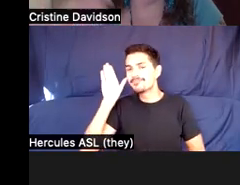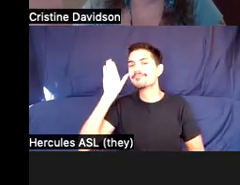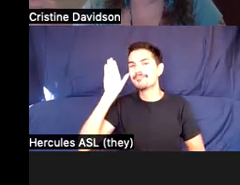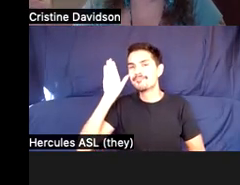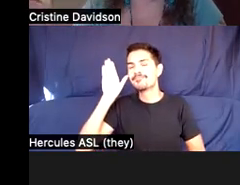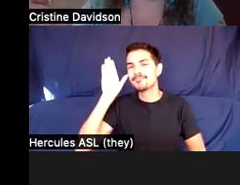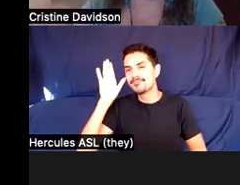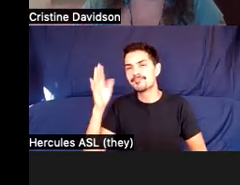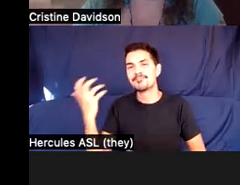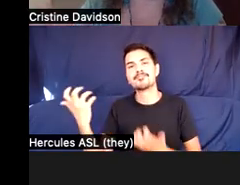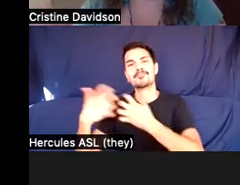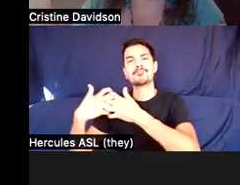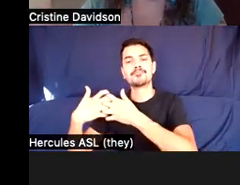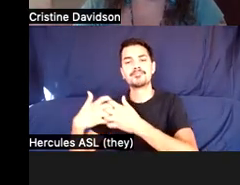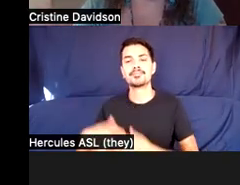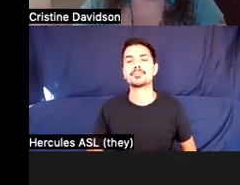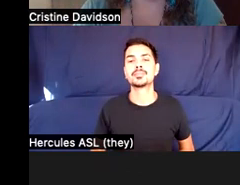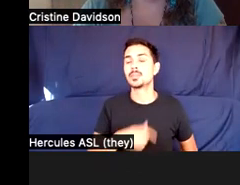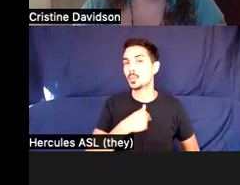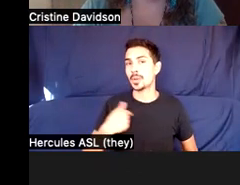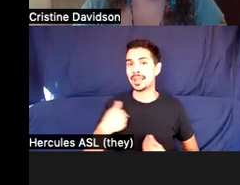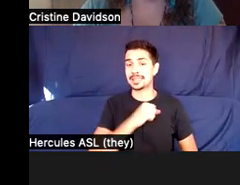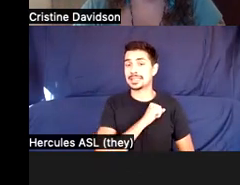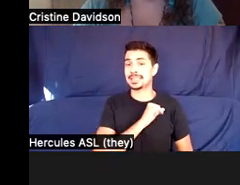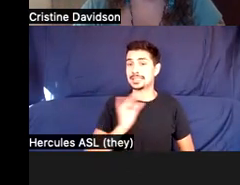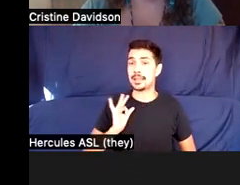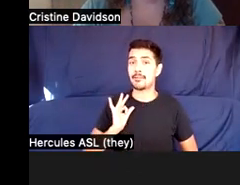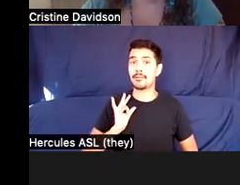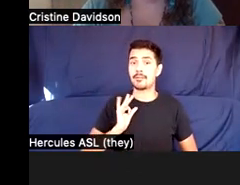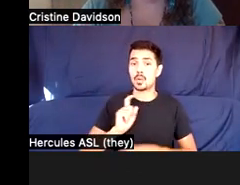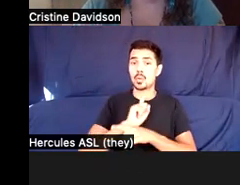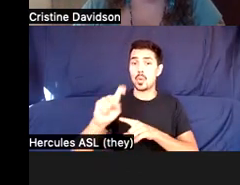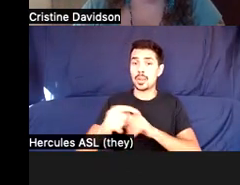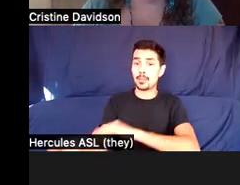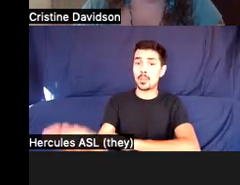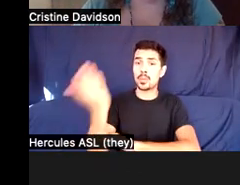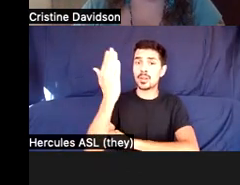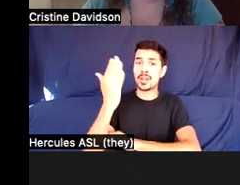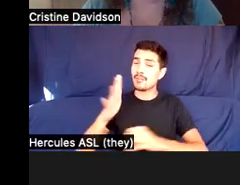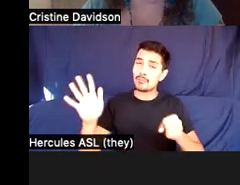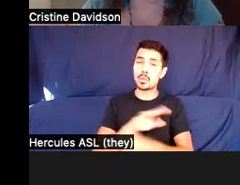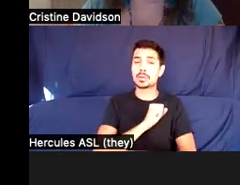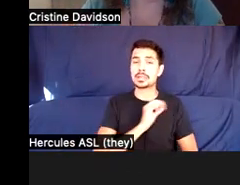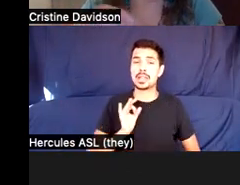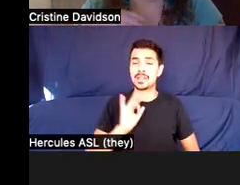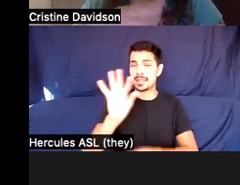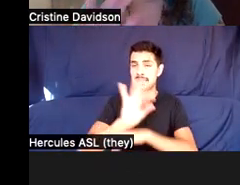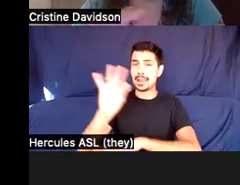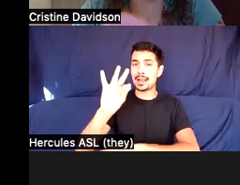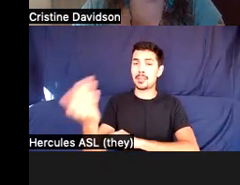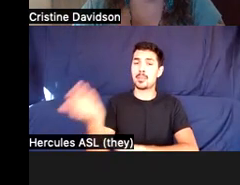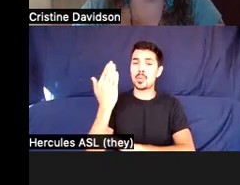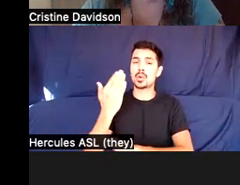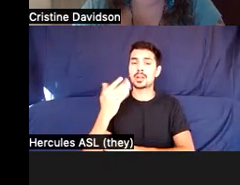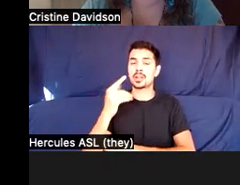Our full staff checks in every morning. The first thing we do at 9 o'clock in the morning is we have a check-in call. So